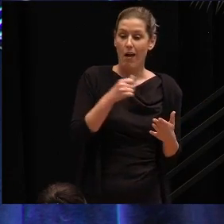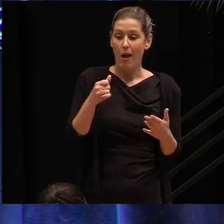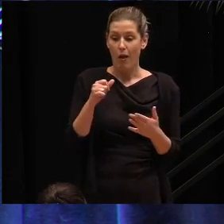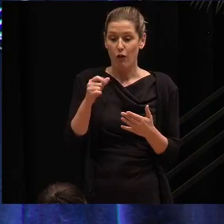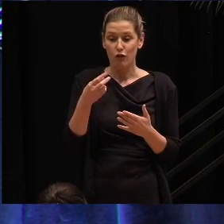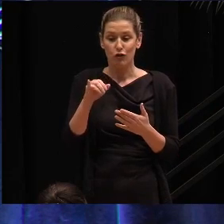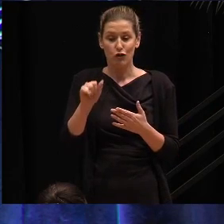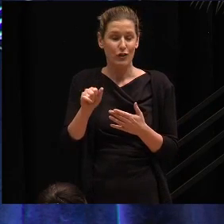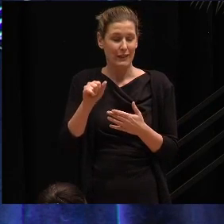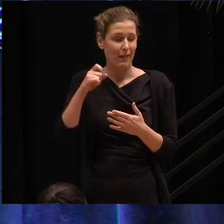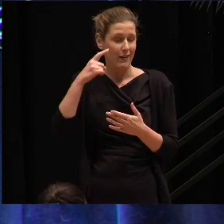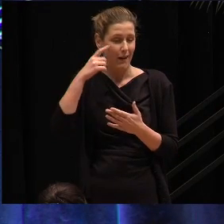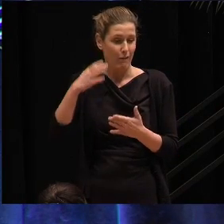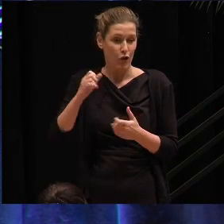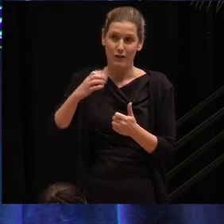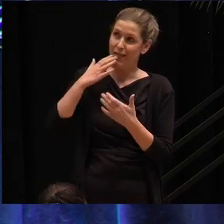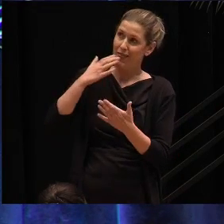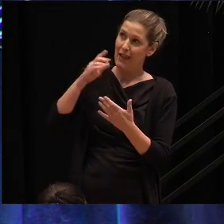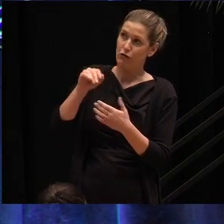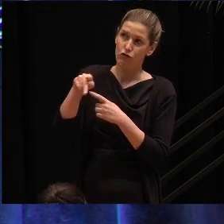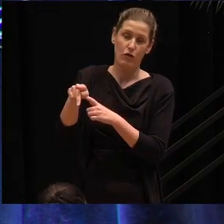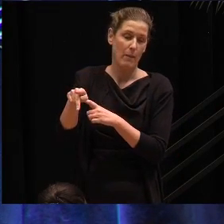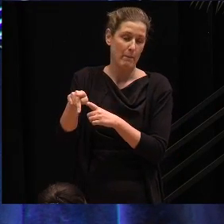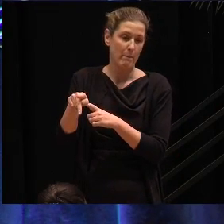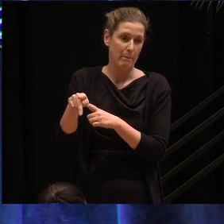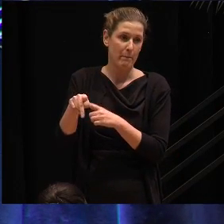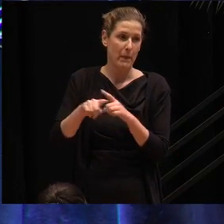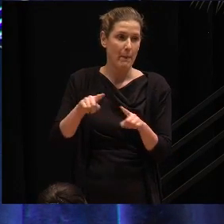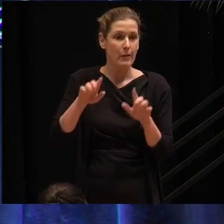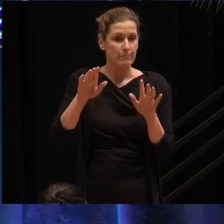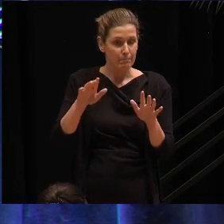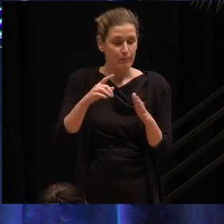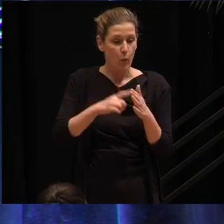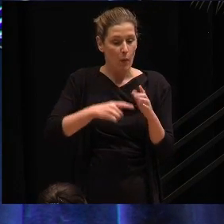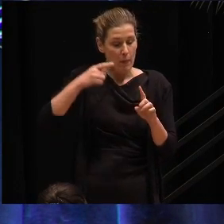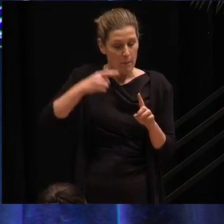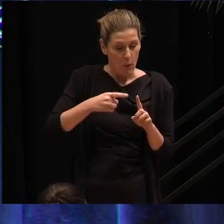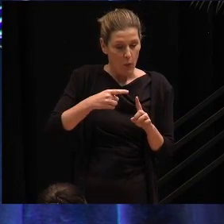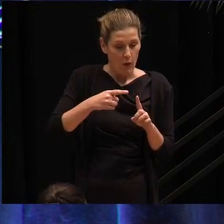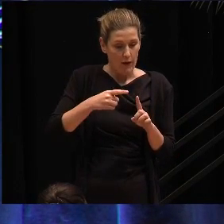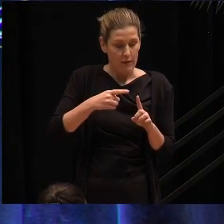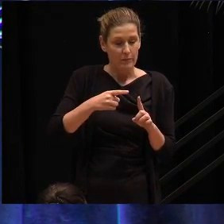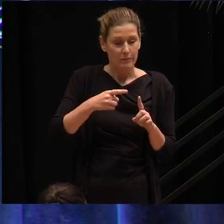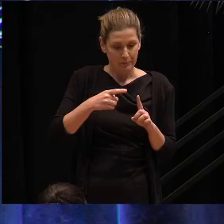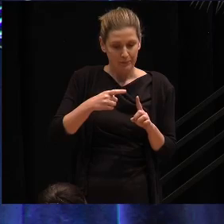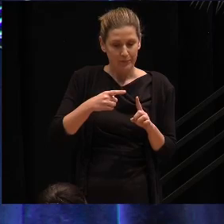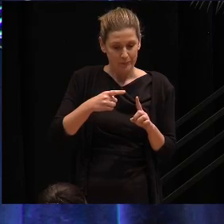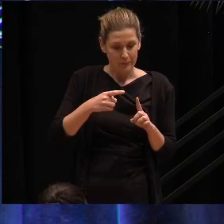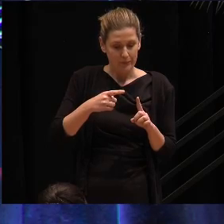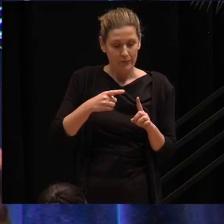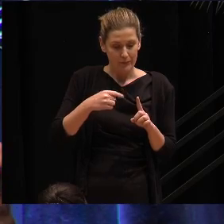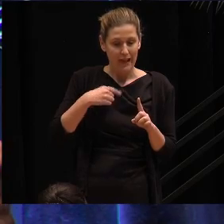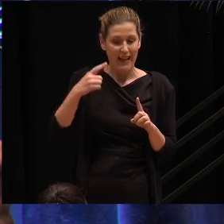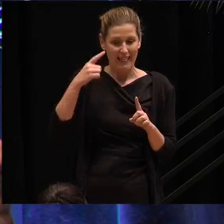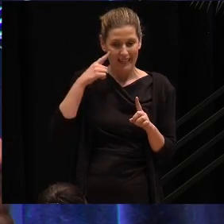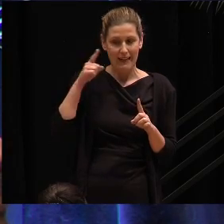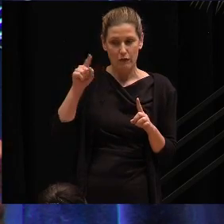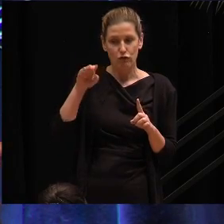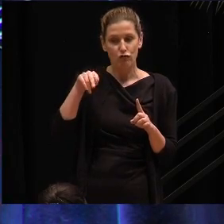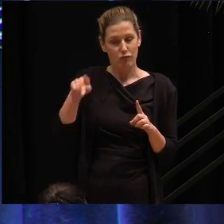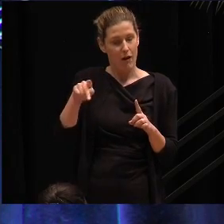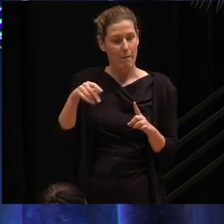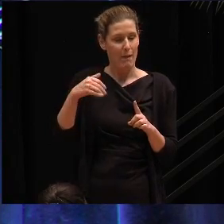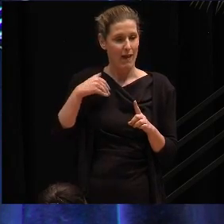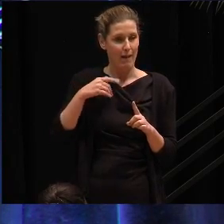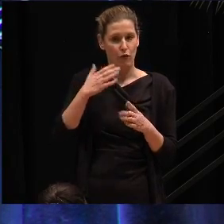Trump for. But what it really boils down to is, at the end of the day, I think he's surrounded himself with